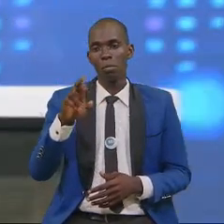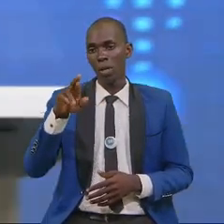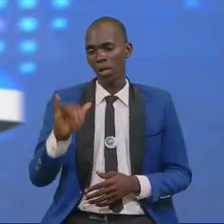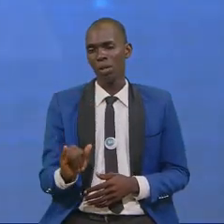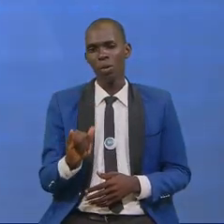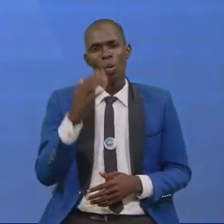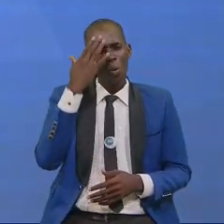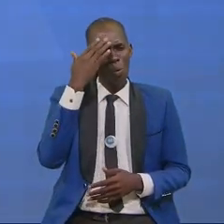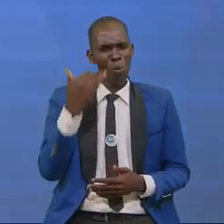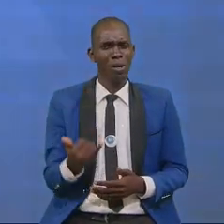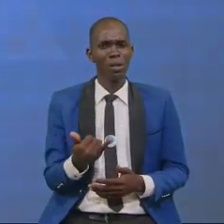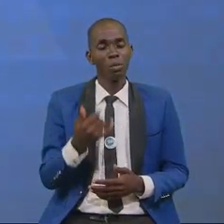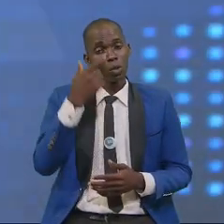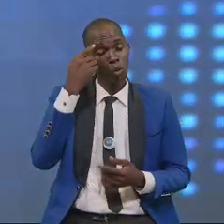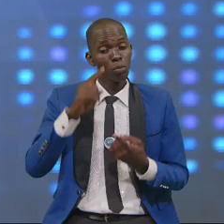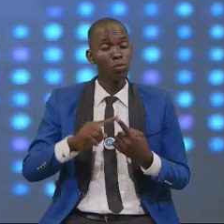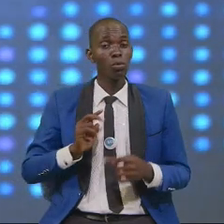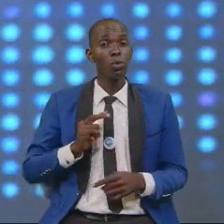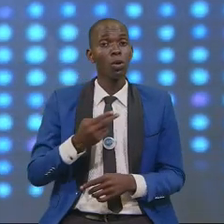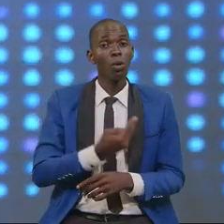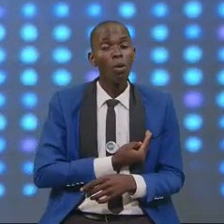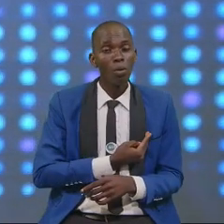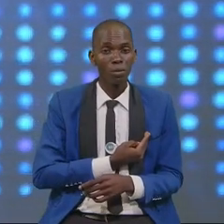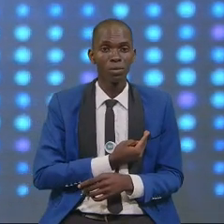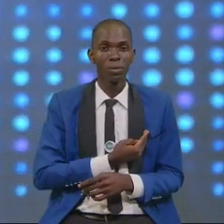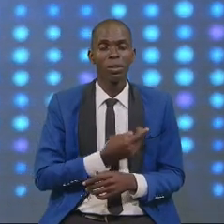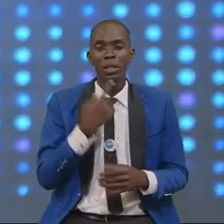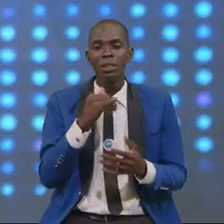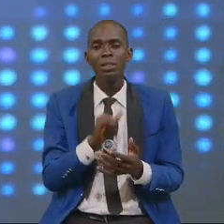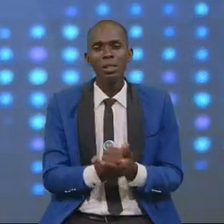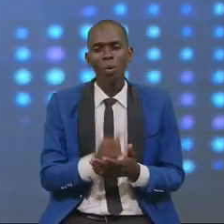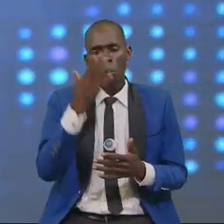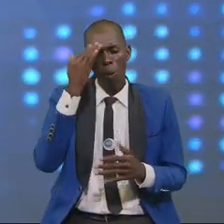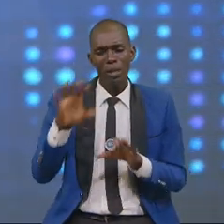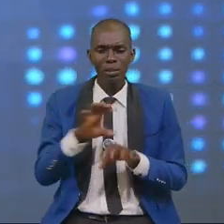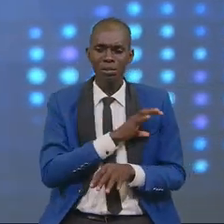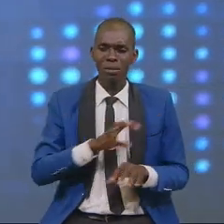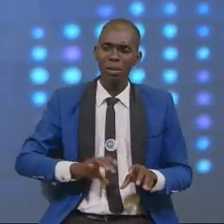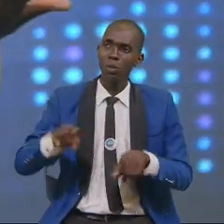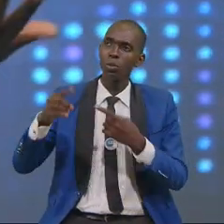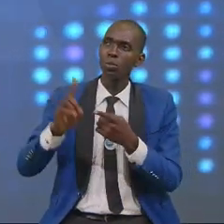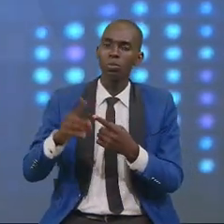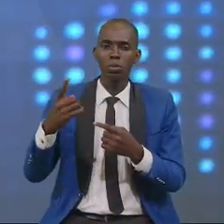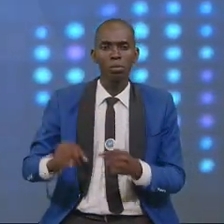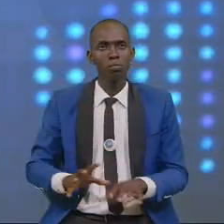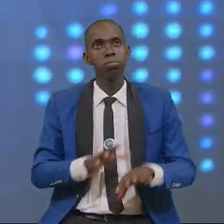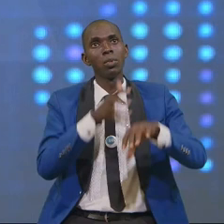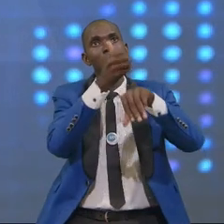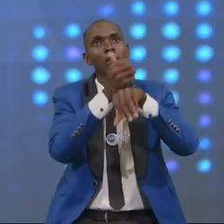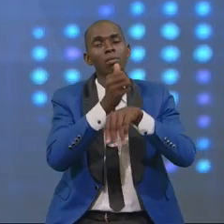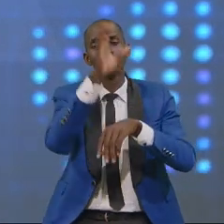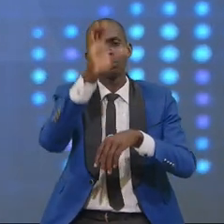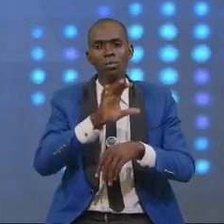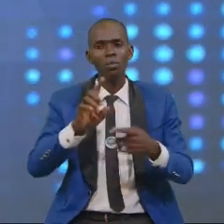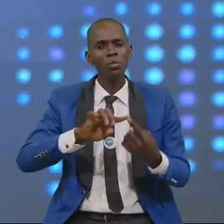the cross at Calvary to die? Because of us. Unto us a son is